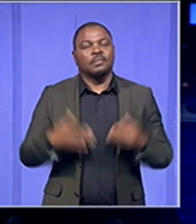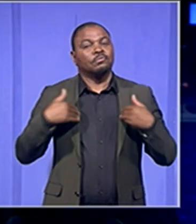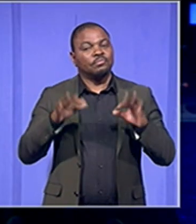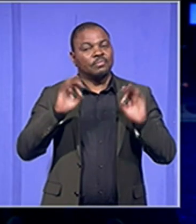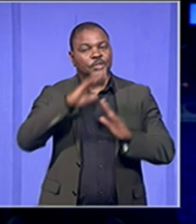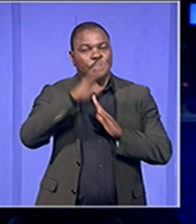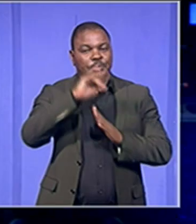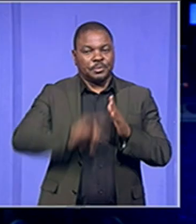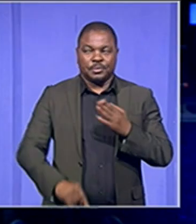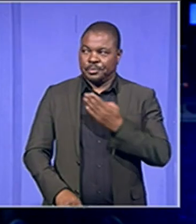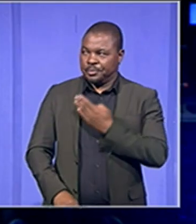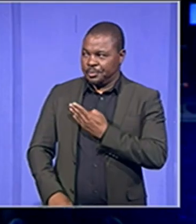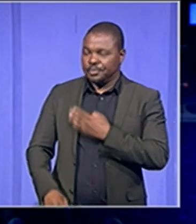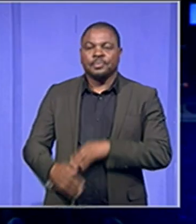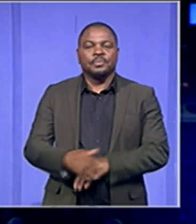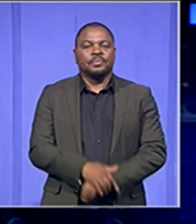ka dihlooho tsa tsona.